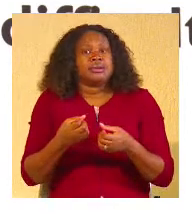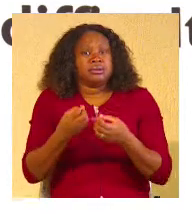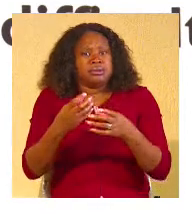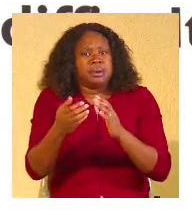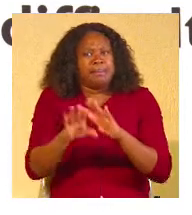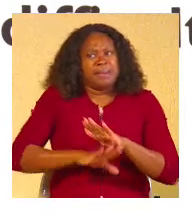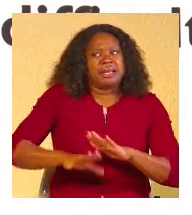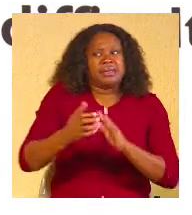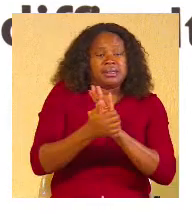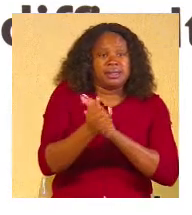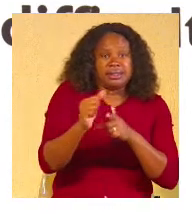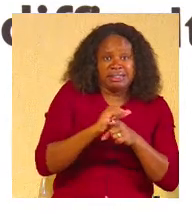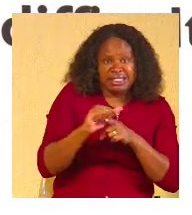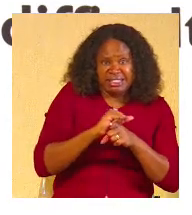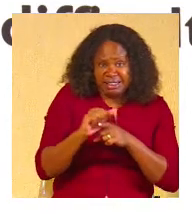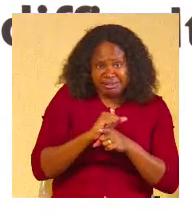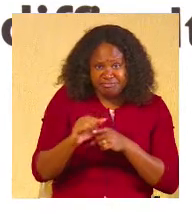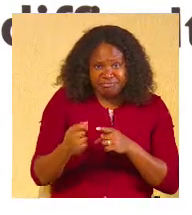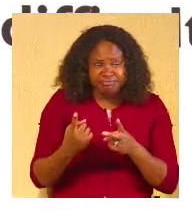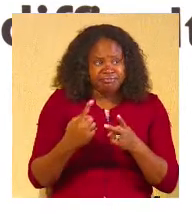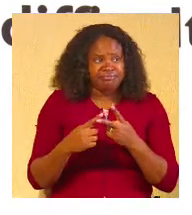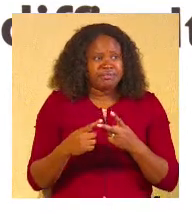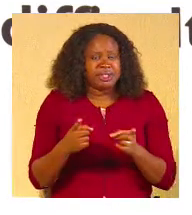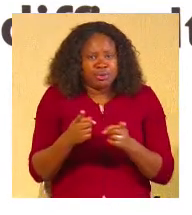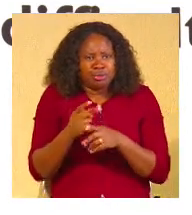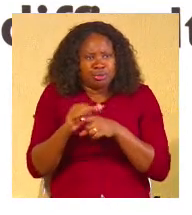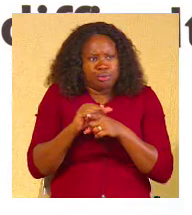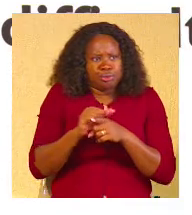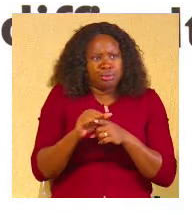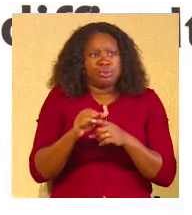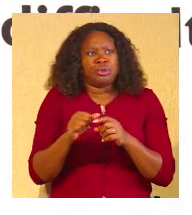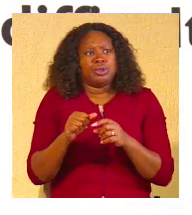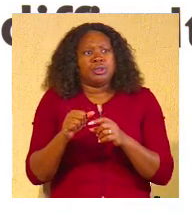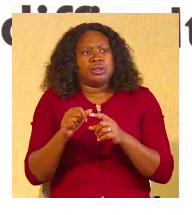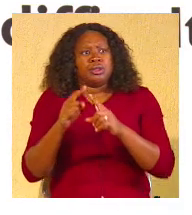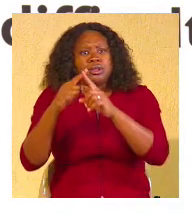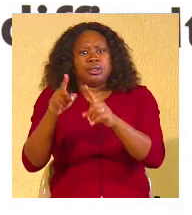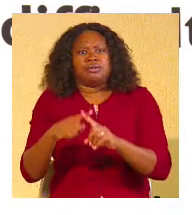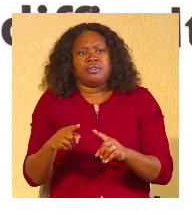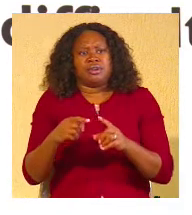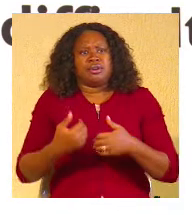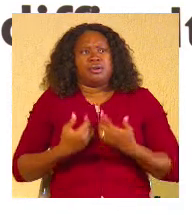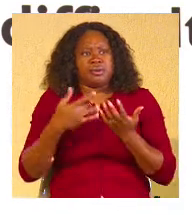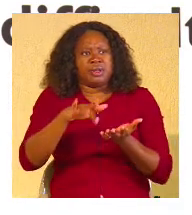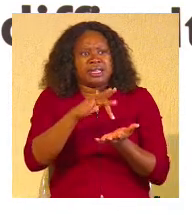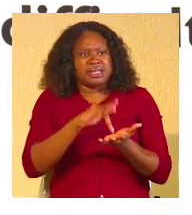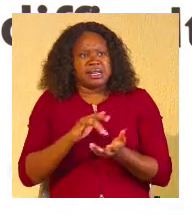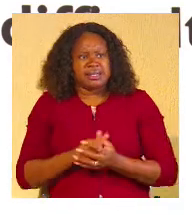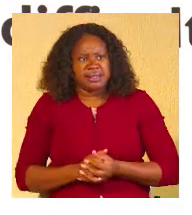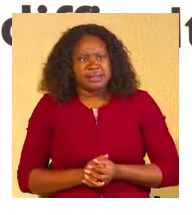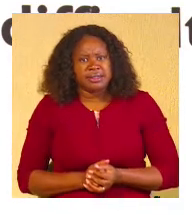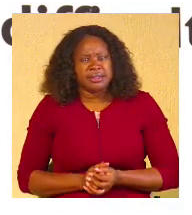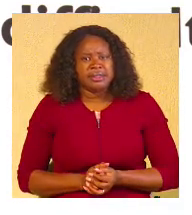skills training, and then also the short courses that are offered at our multiple youth resource